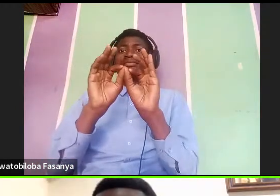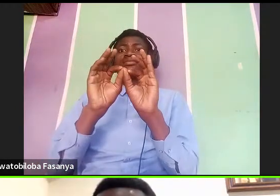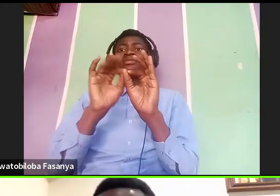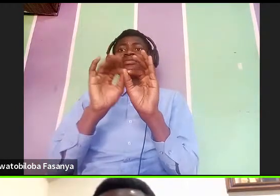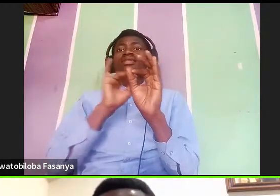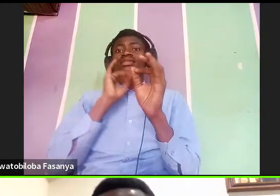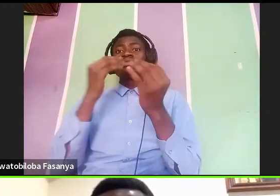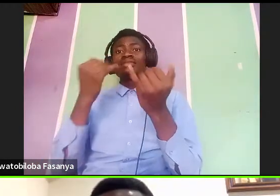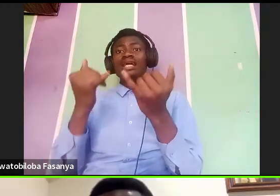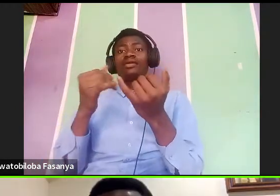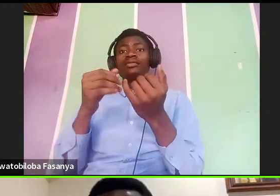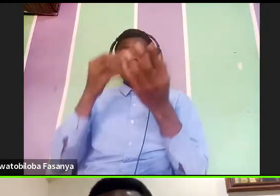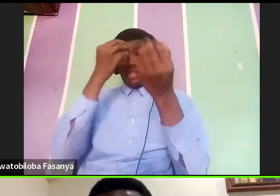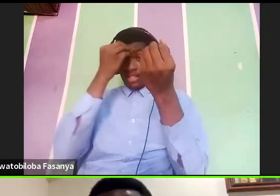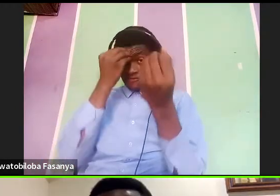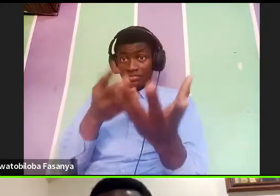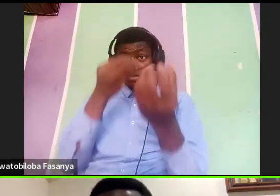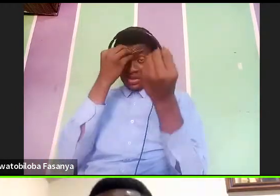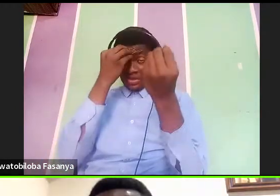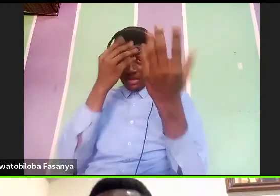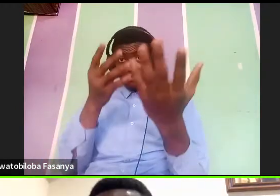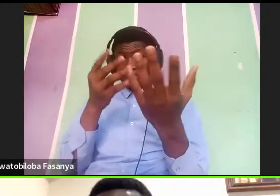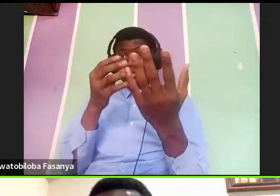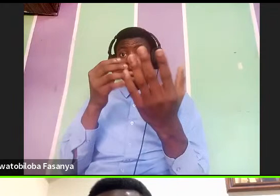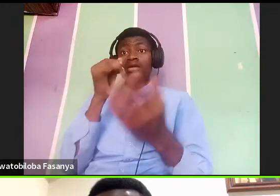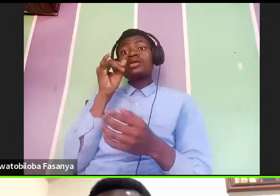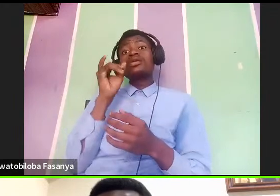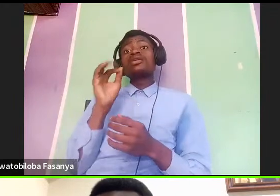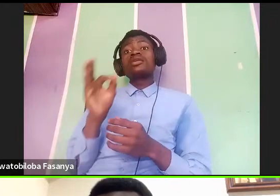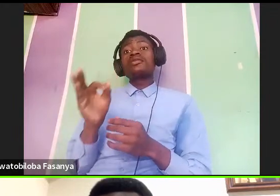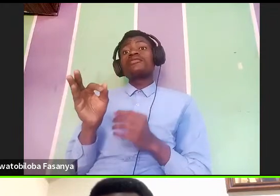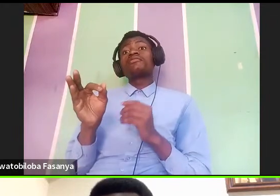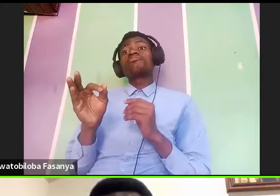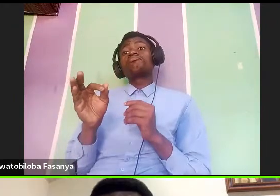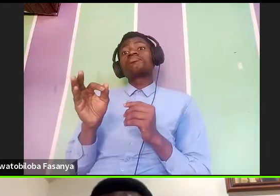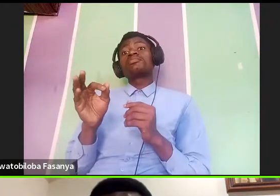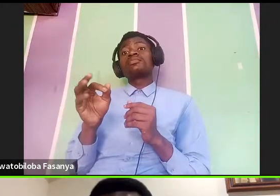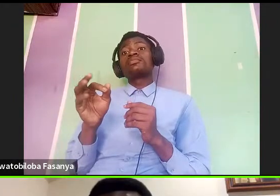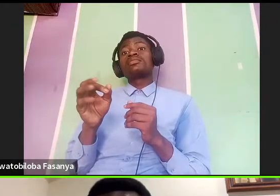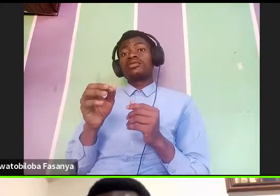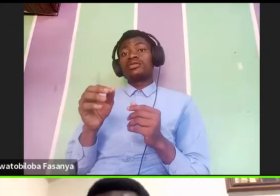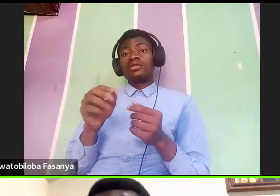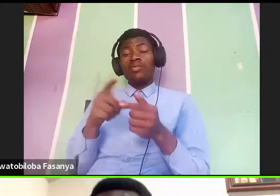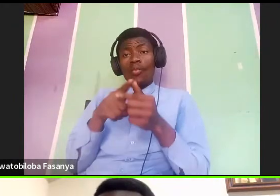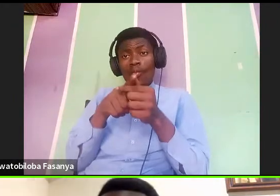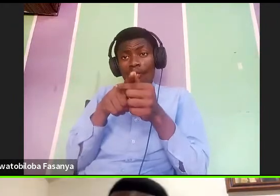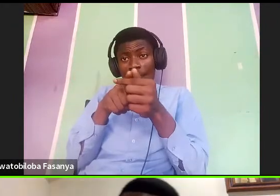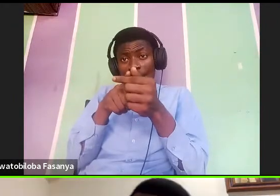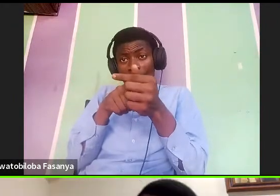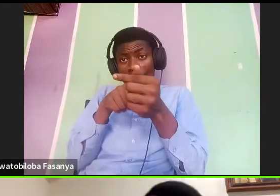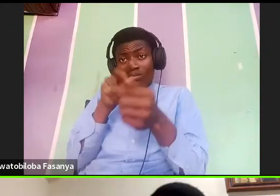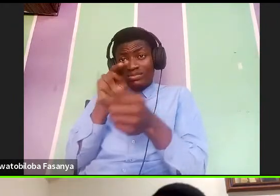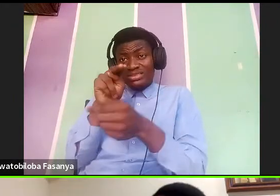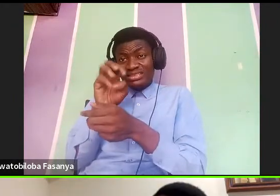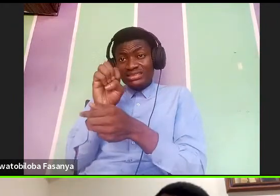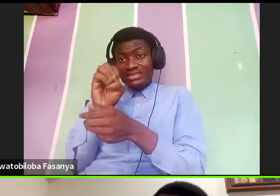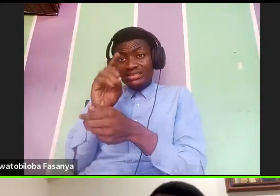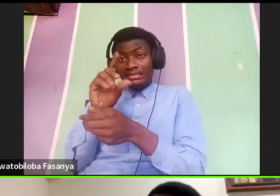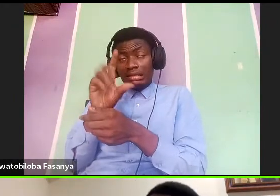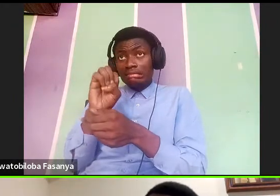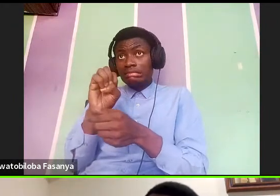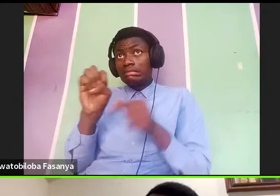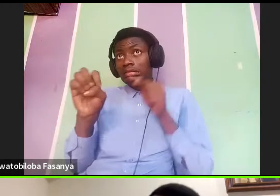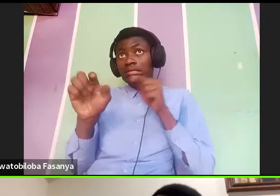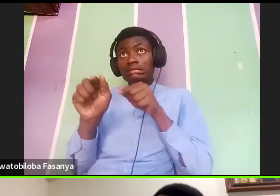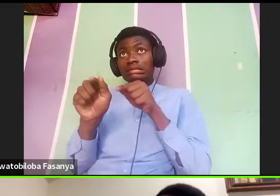Because when people are given if the needle is infected or carrying a bug, and you introduce into the